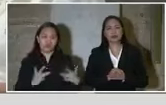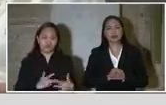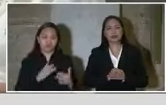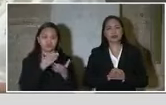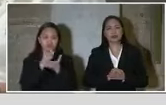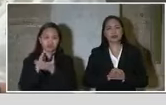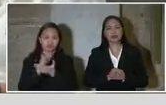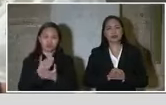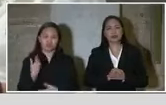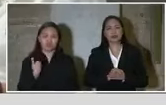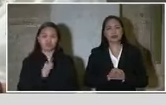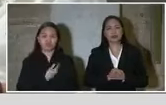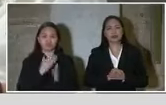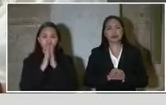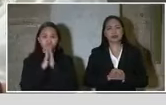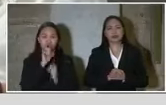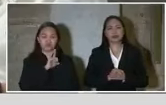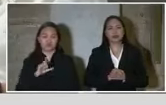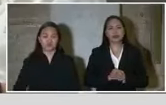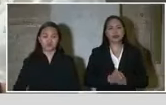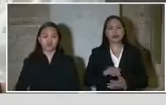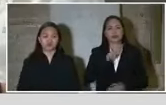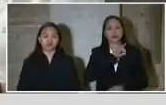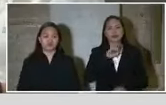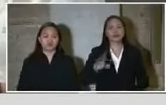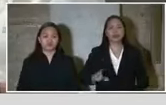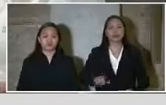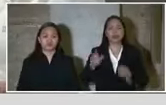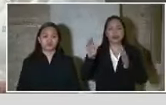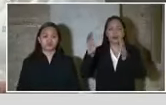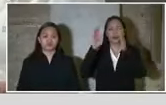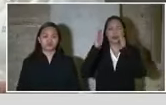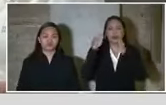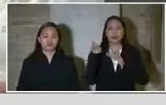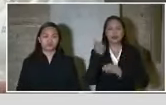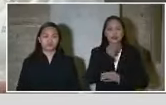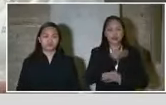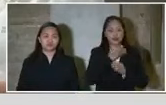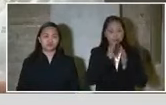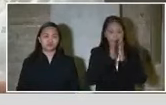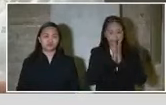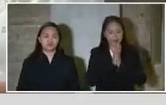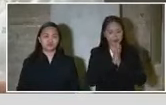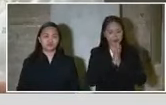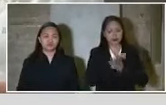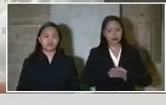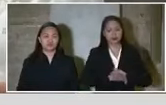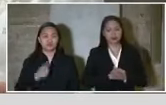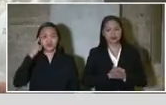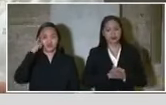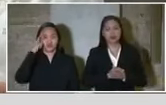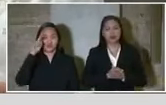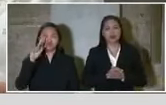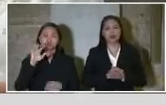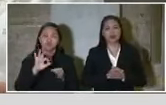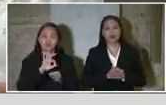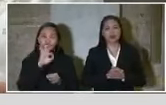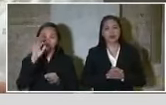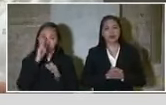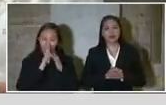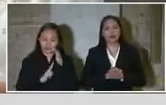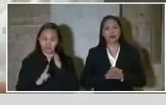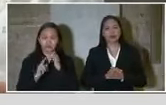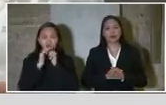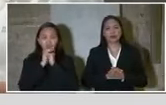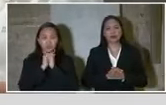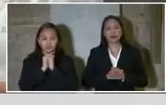the Lord. Lord, hear our prayer. For a spirit of humble worship in our own